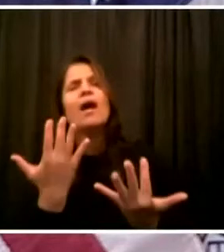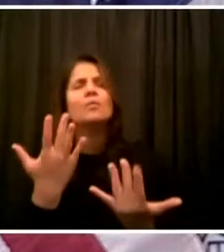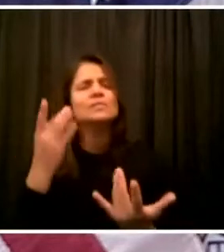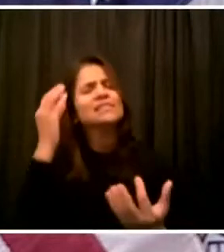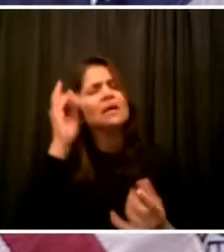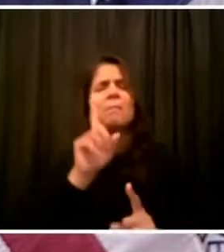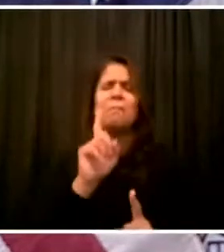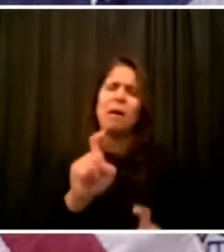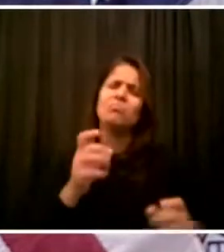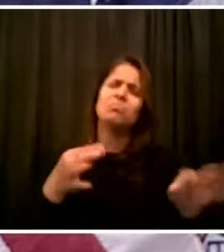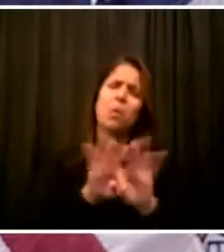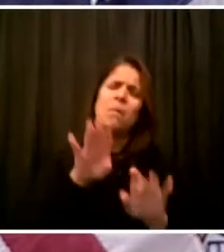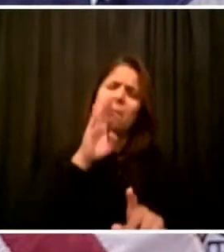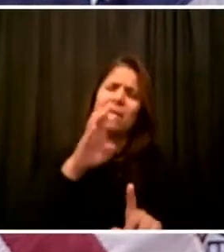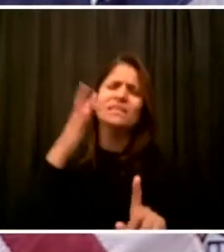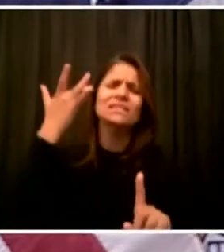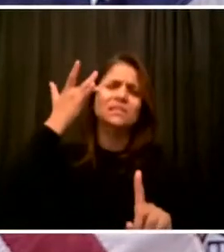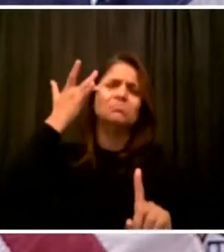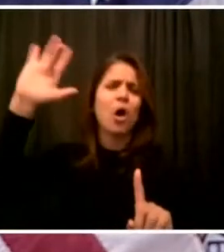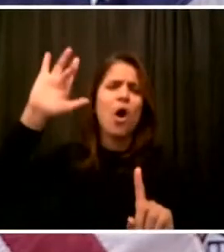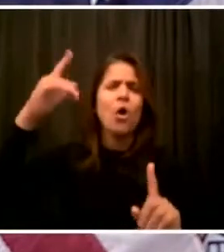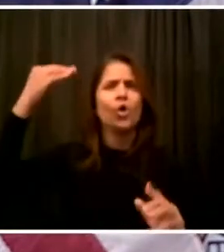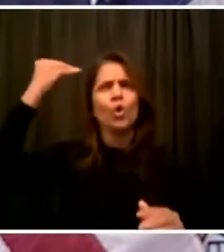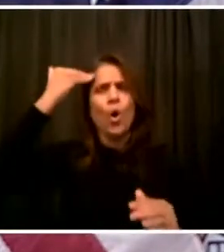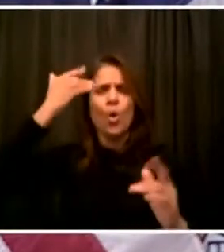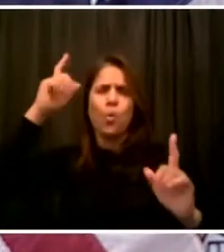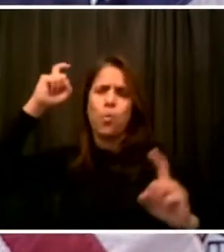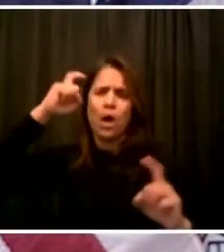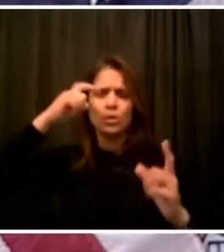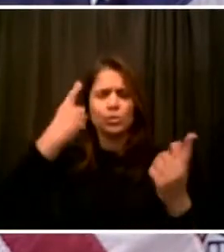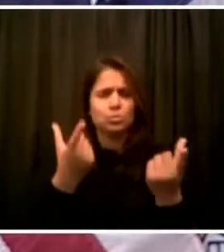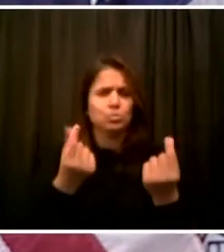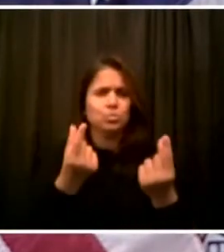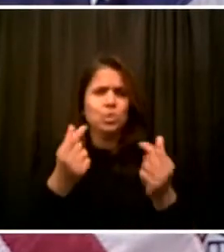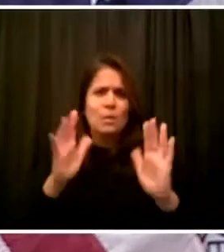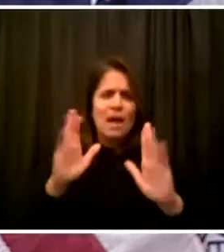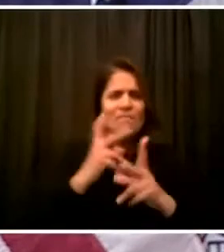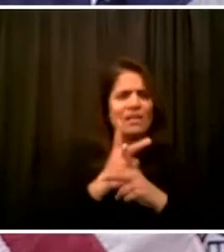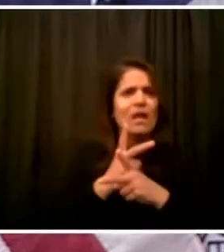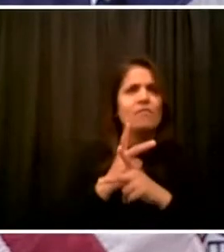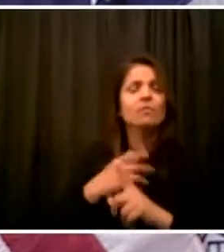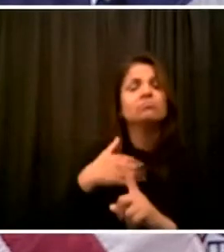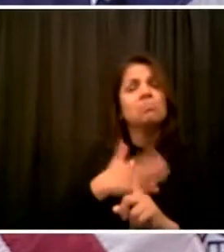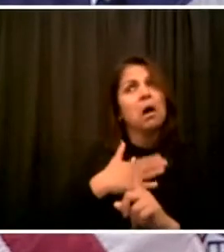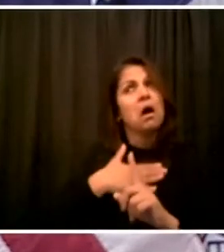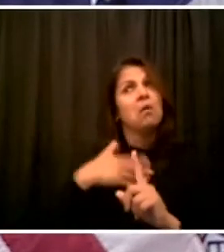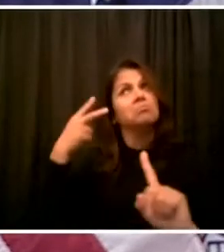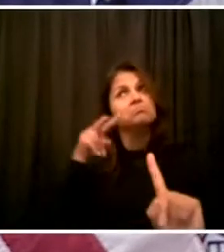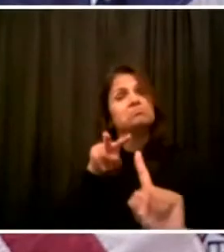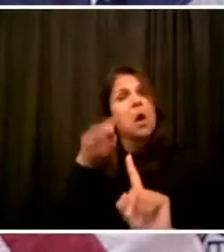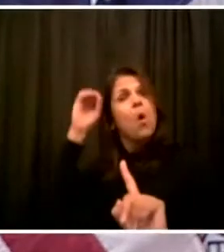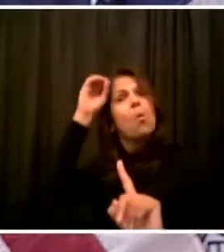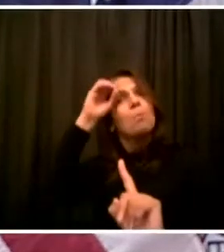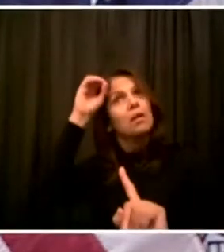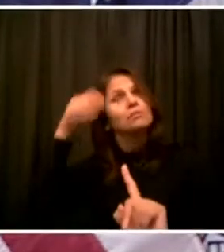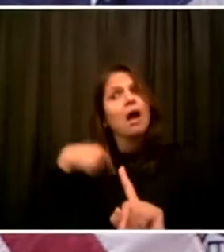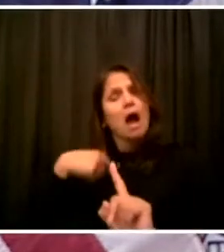can tell you, humanly, I think it's a really good idea. I think it is something we might be able to